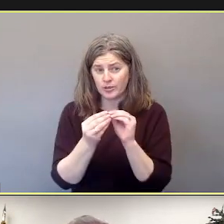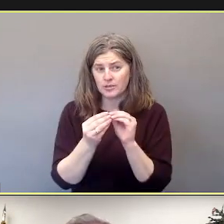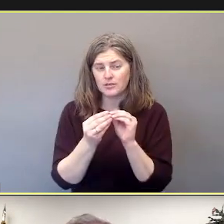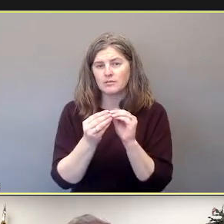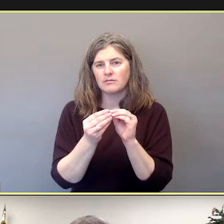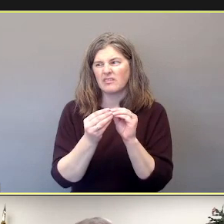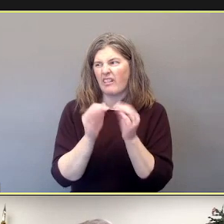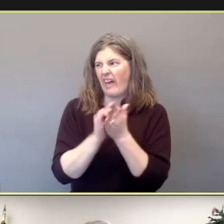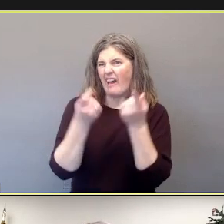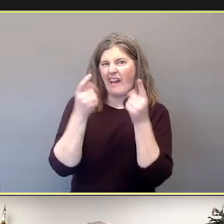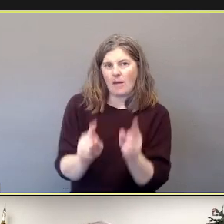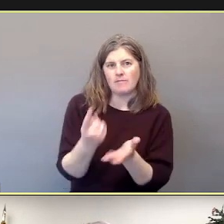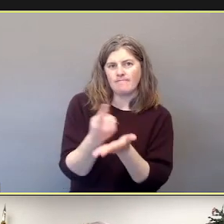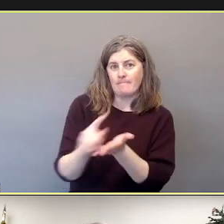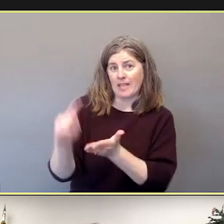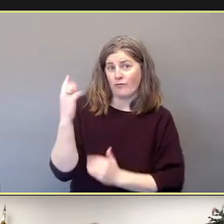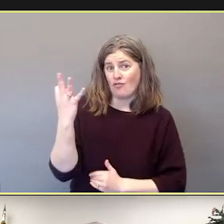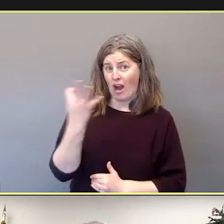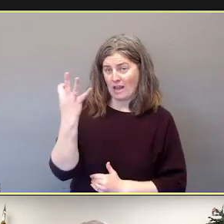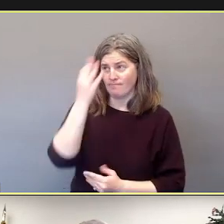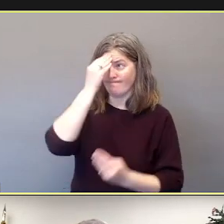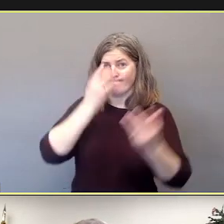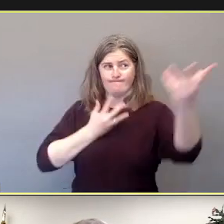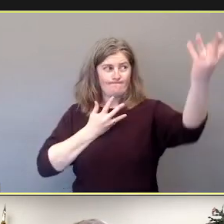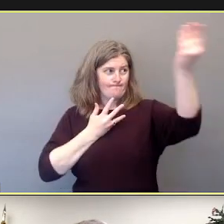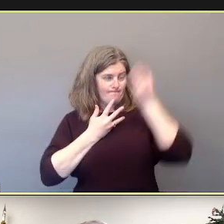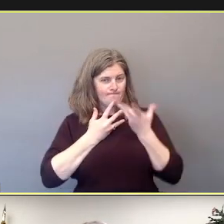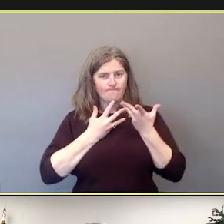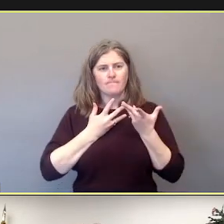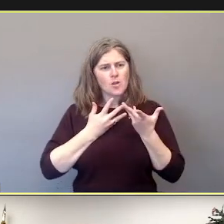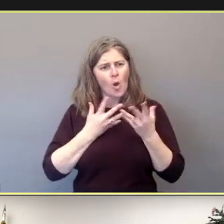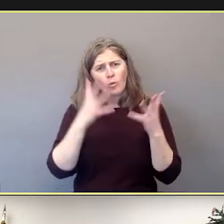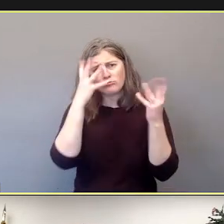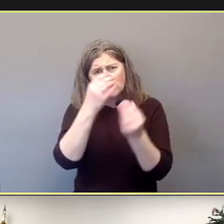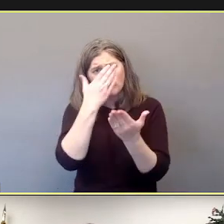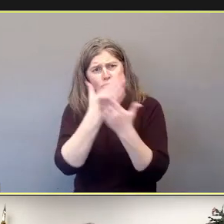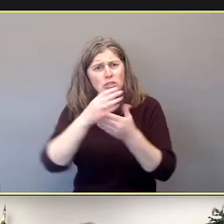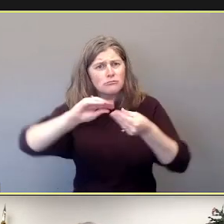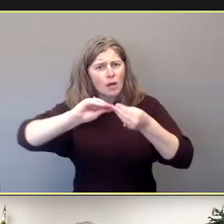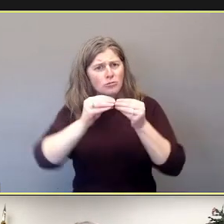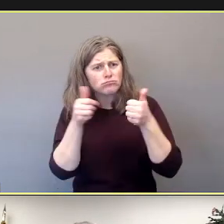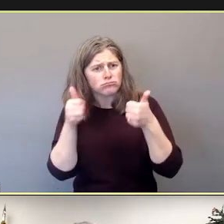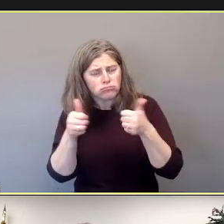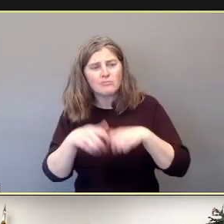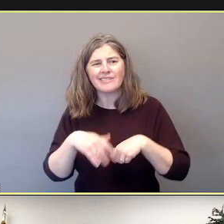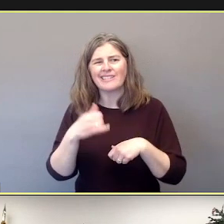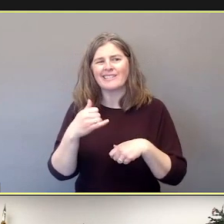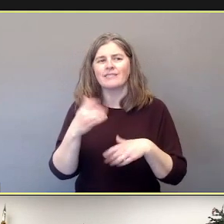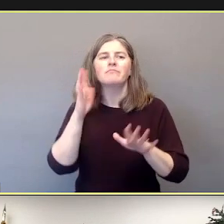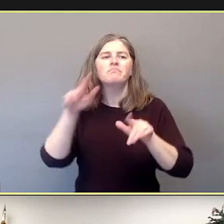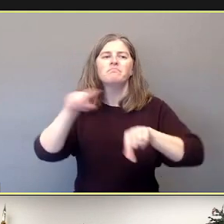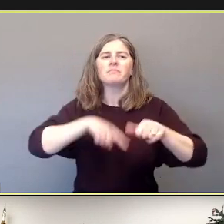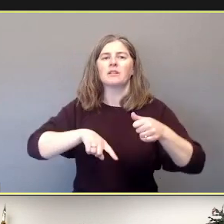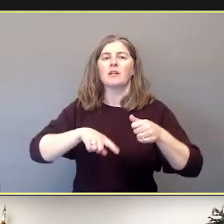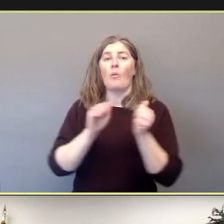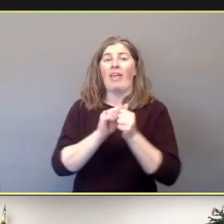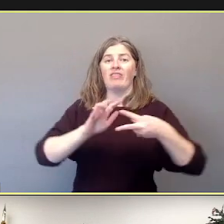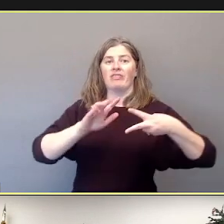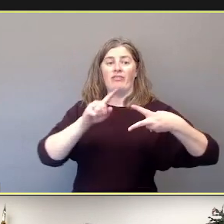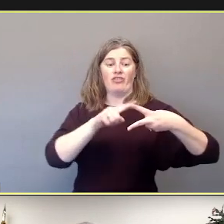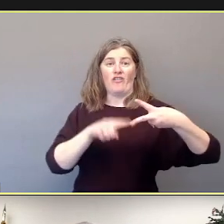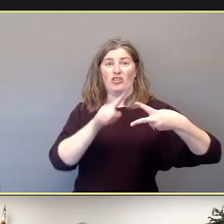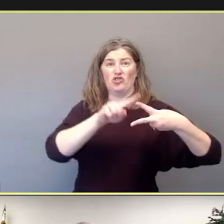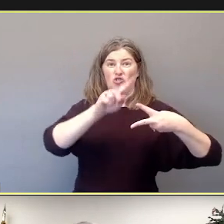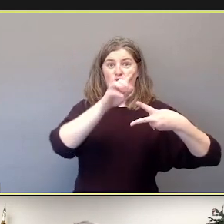last Friday. So we're doing pretty well. If you start, let's just start with primary series.